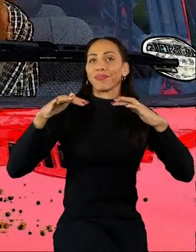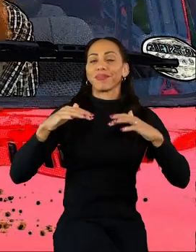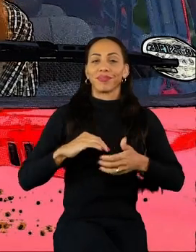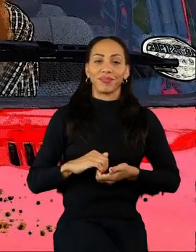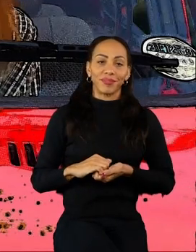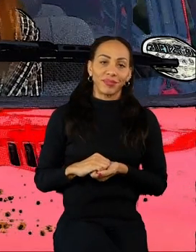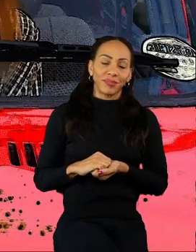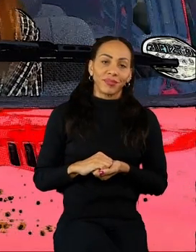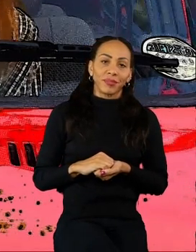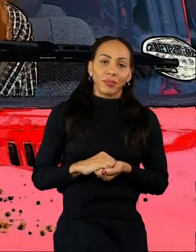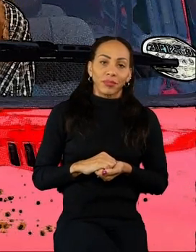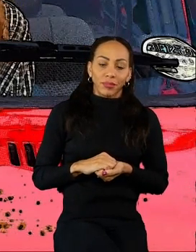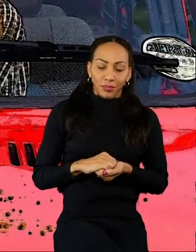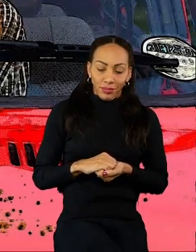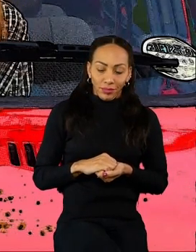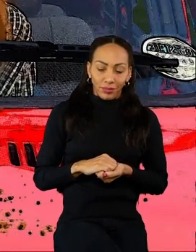water.